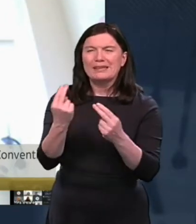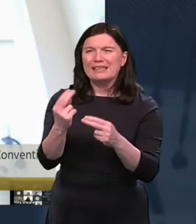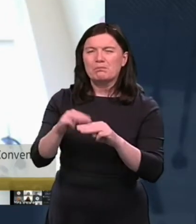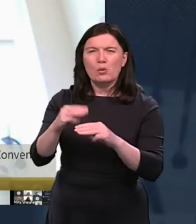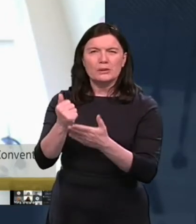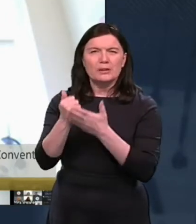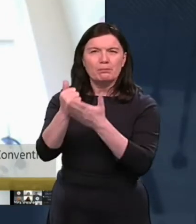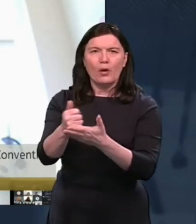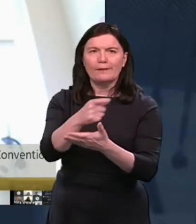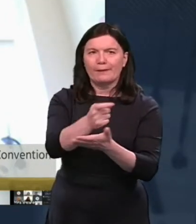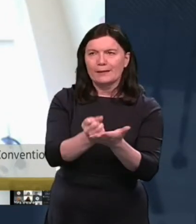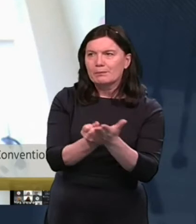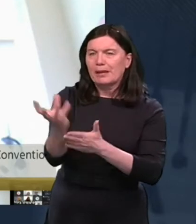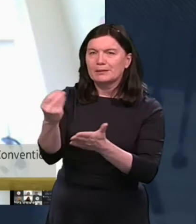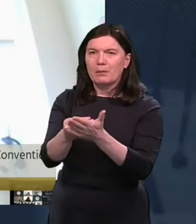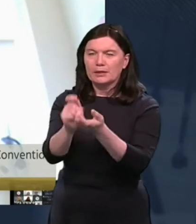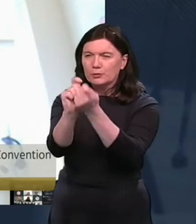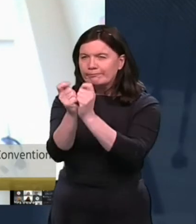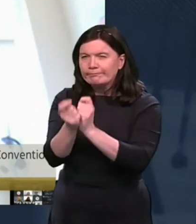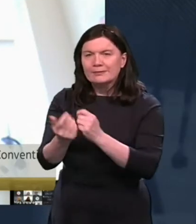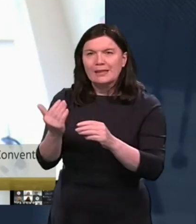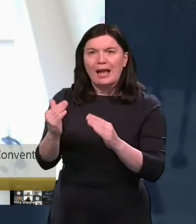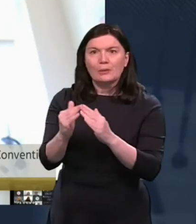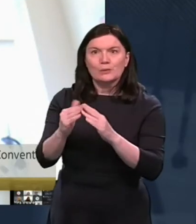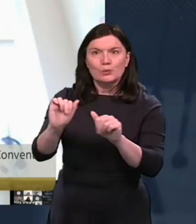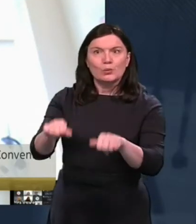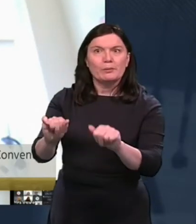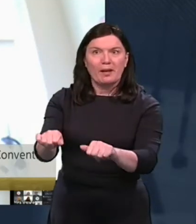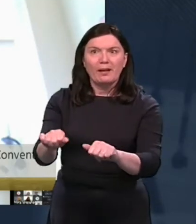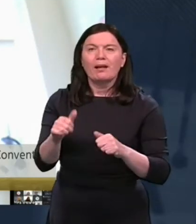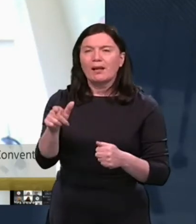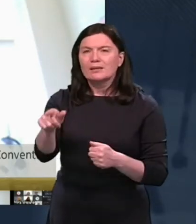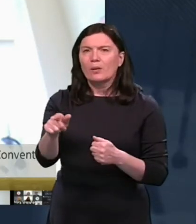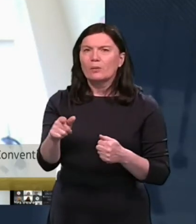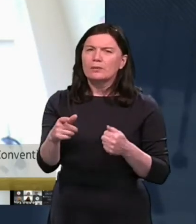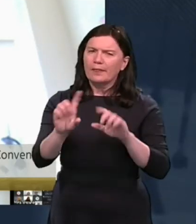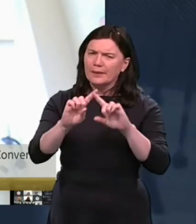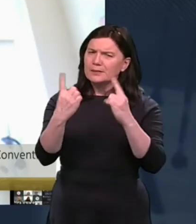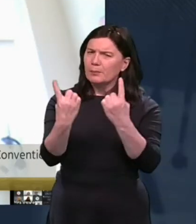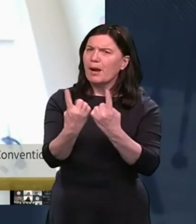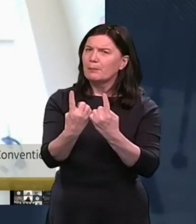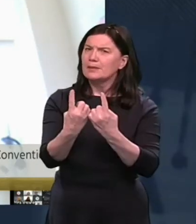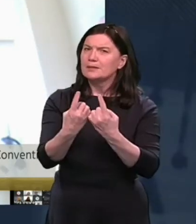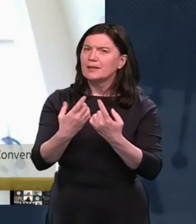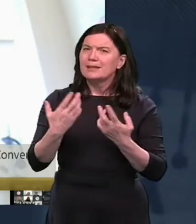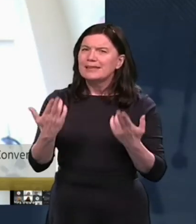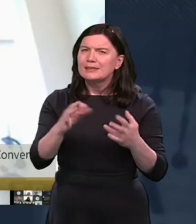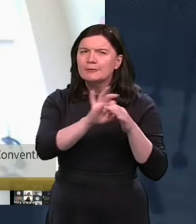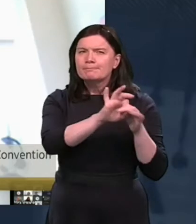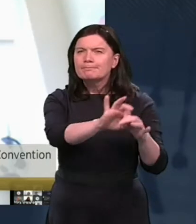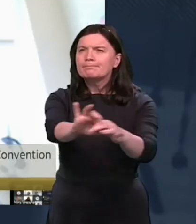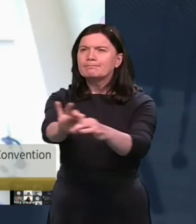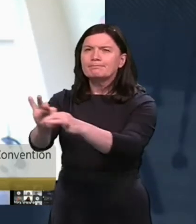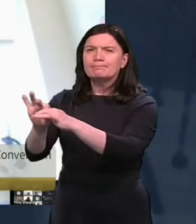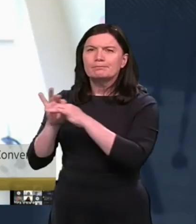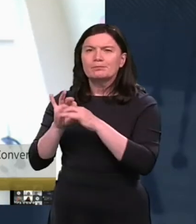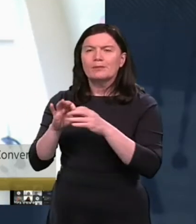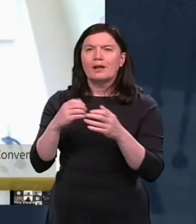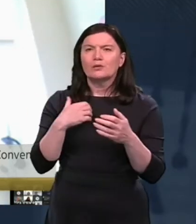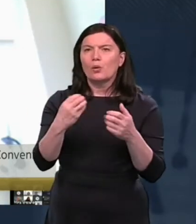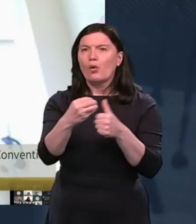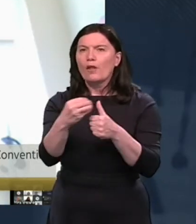think in that terms, it would be really wise for the department to have conversations with great organisations like Cheevers Town